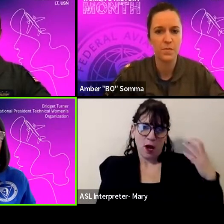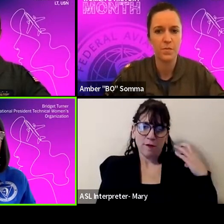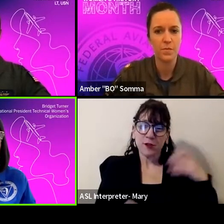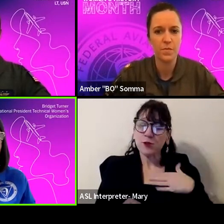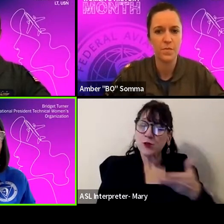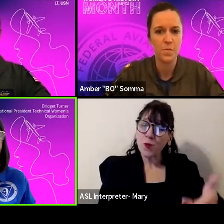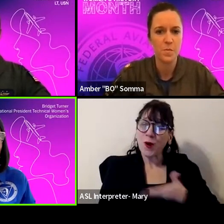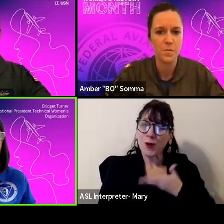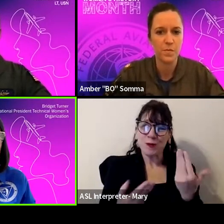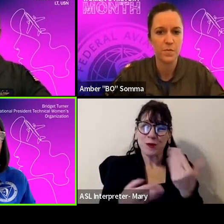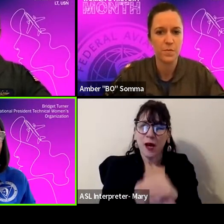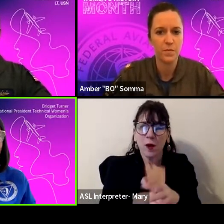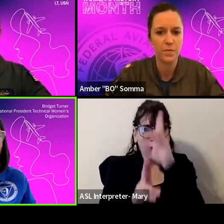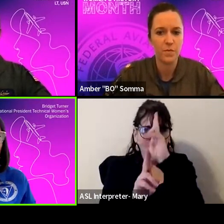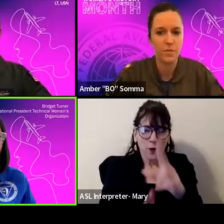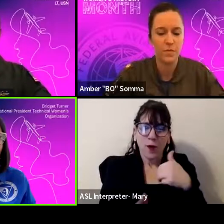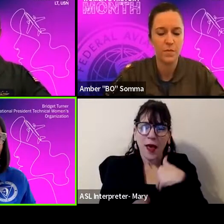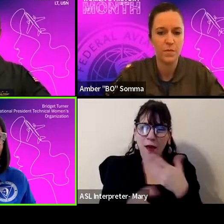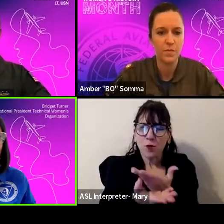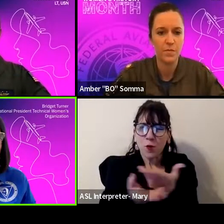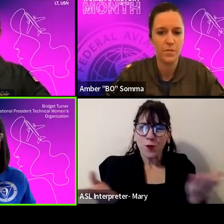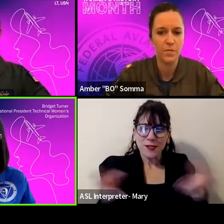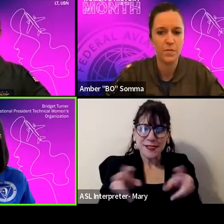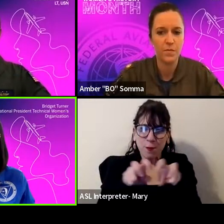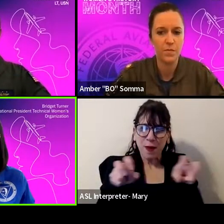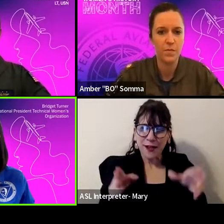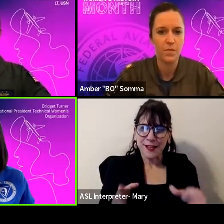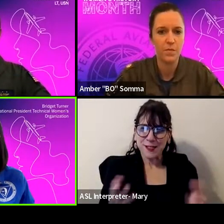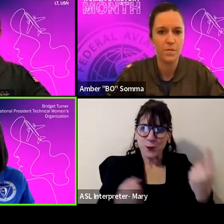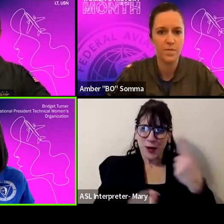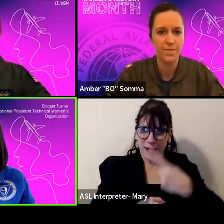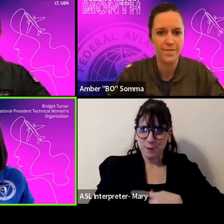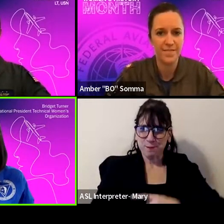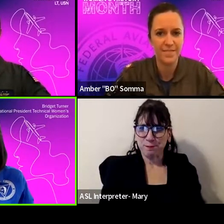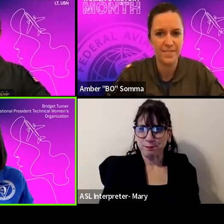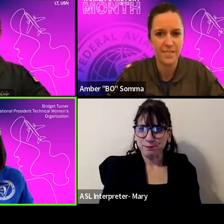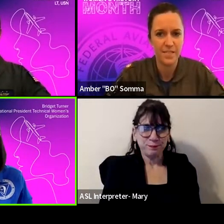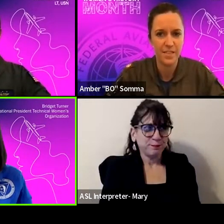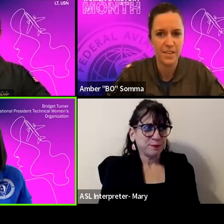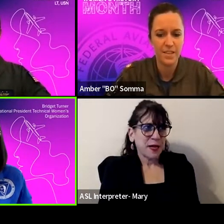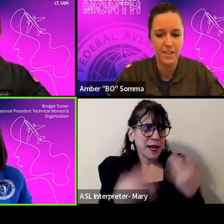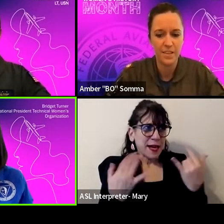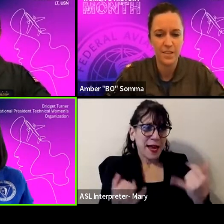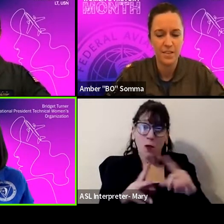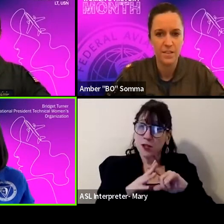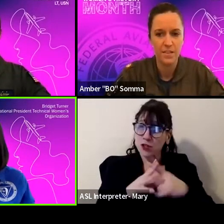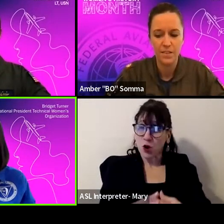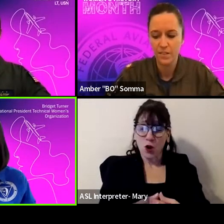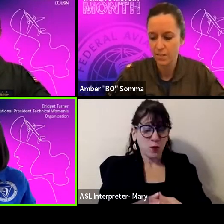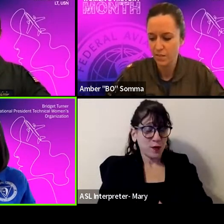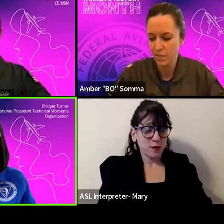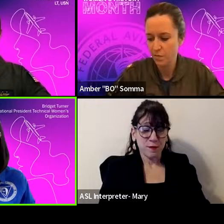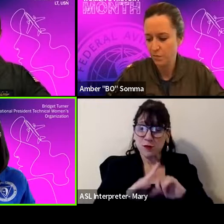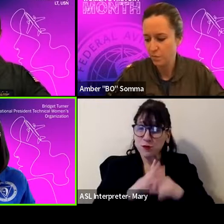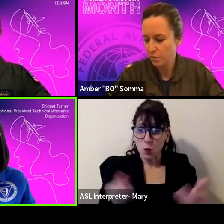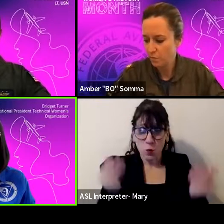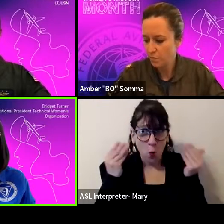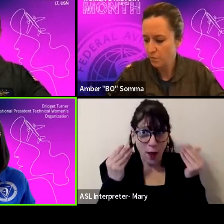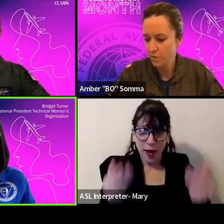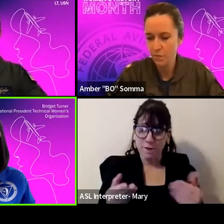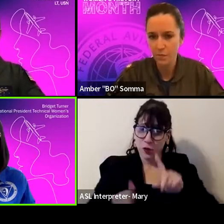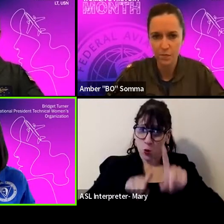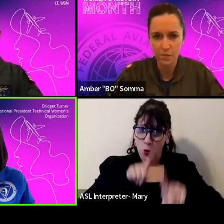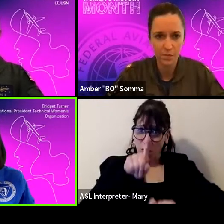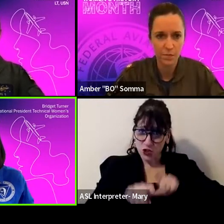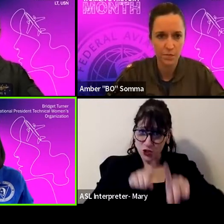we are so honored to have you as our panelists today. So let's get started. We're going to dive right into the questions that we